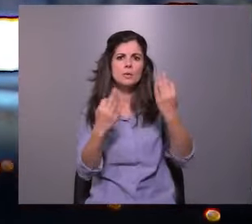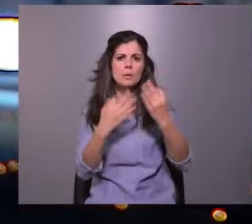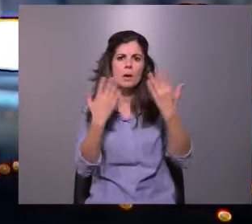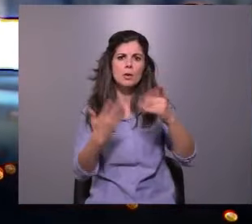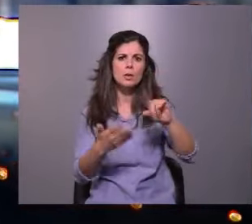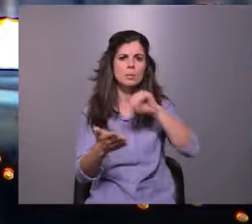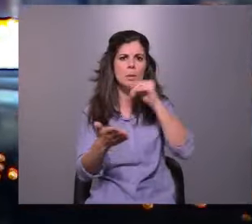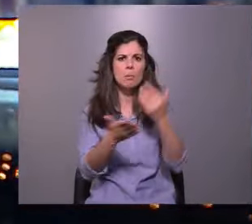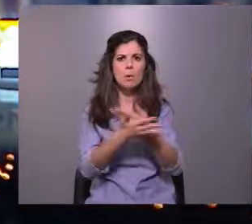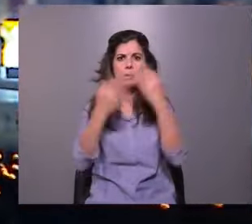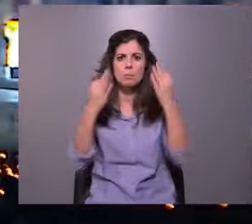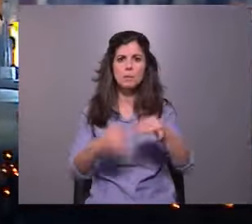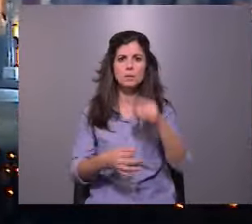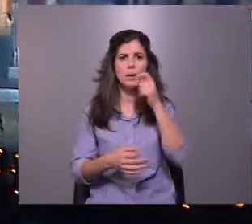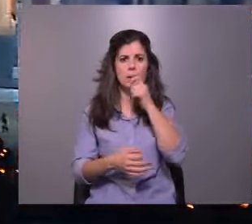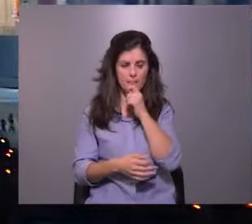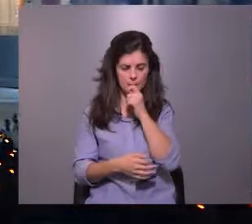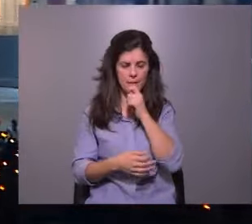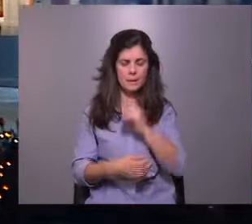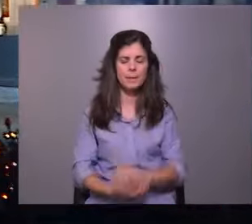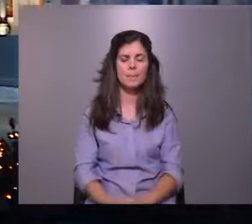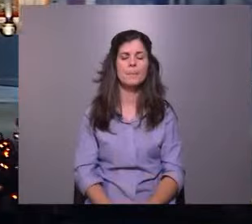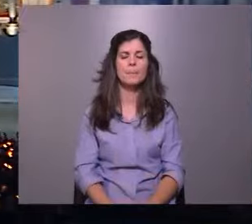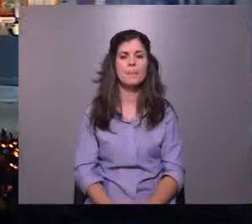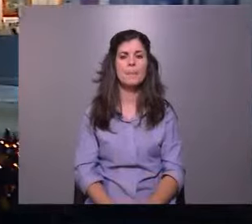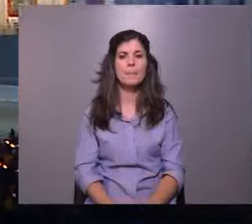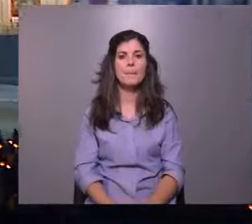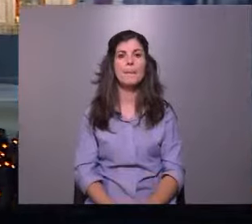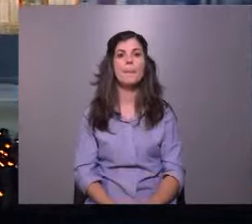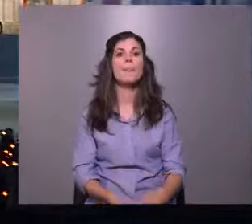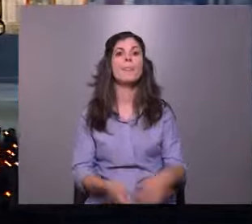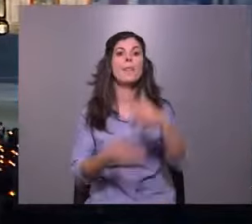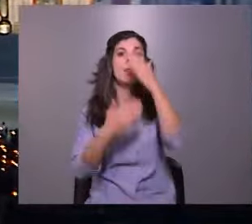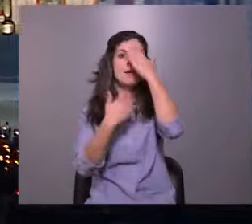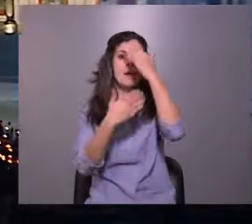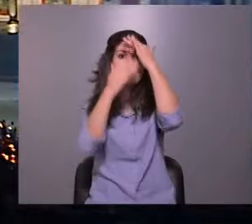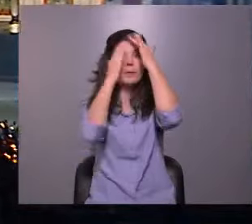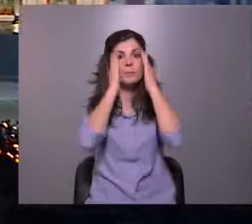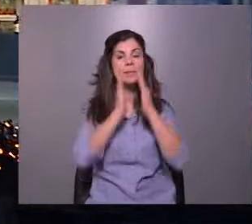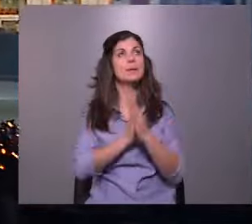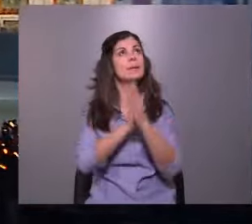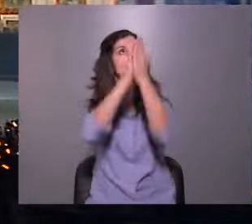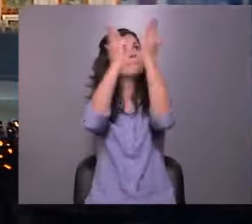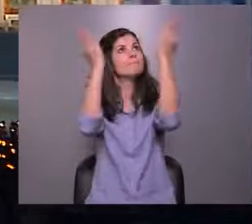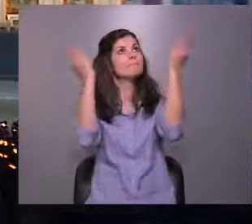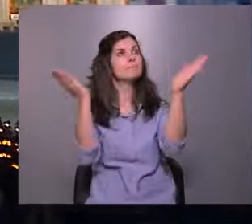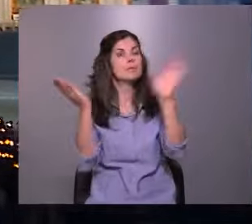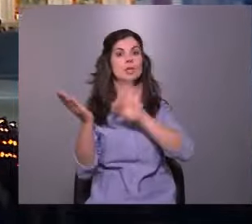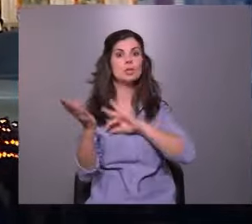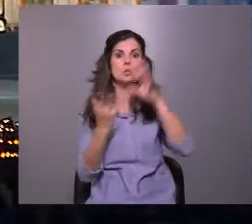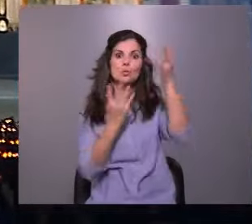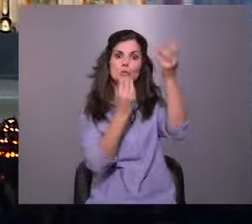Hail Mary, full of grace, the Lord is with thee. Blessed art thou among